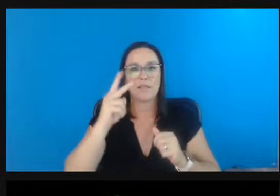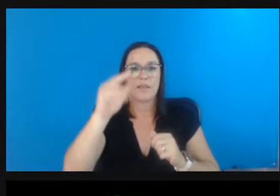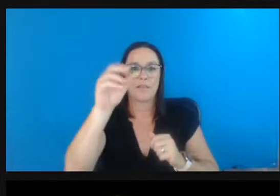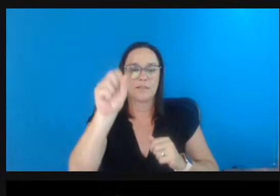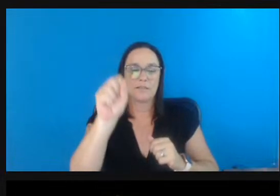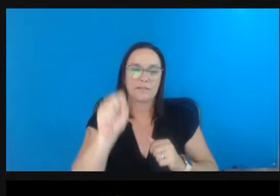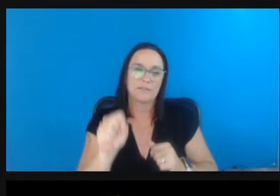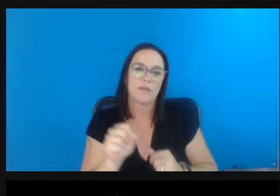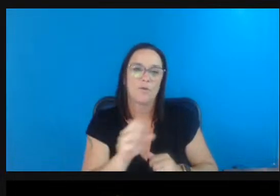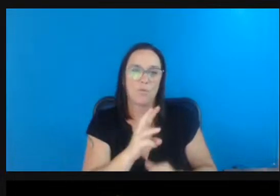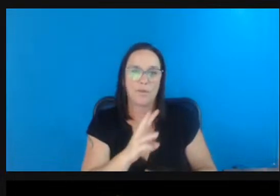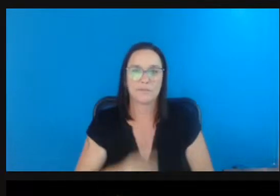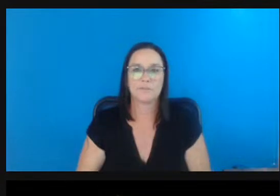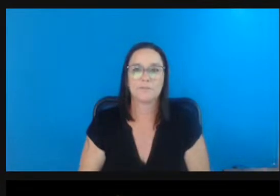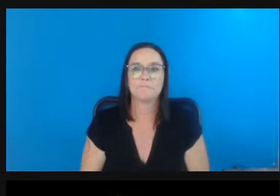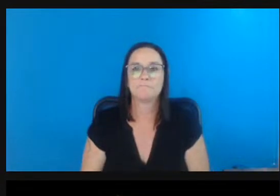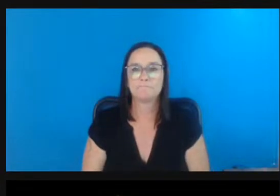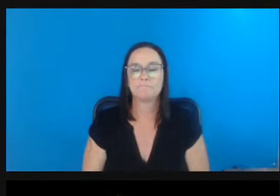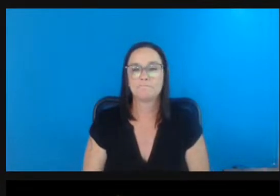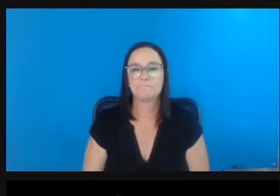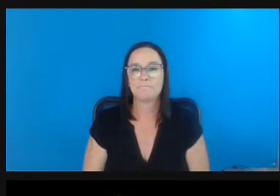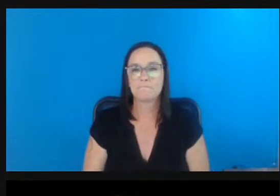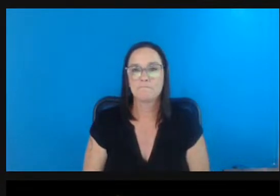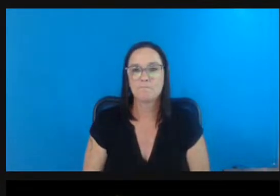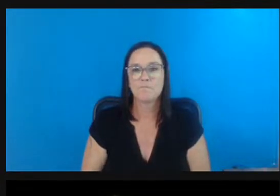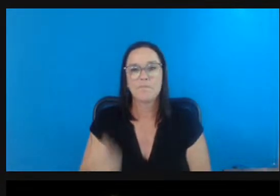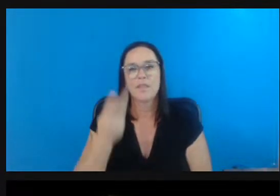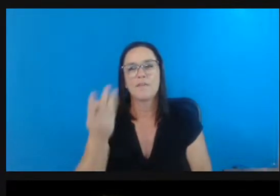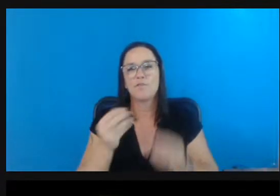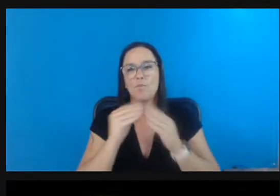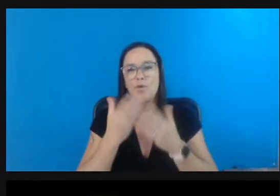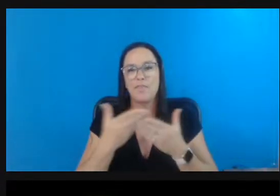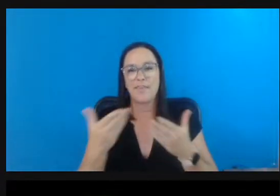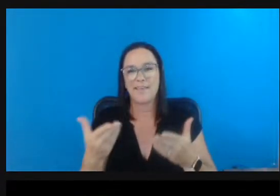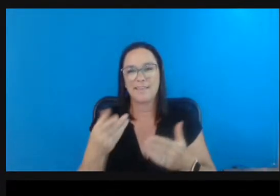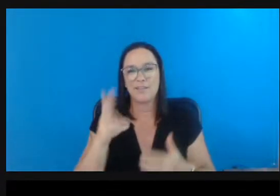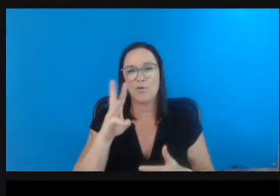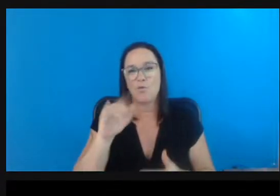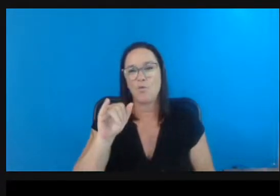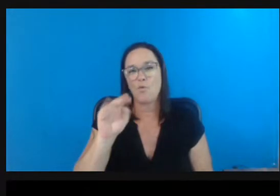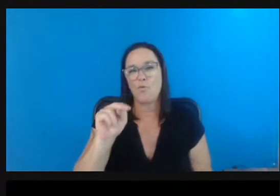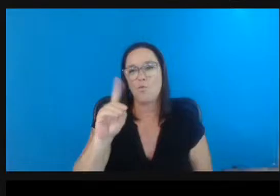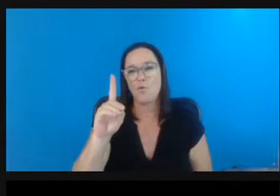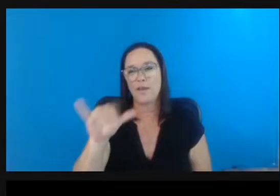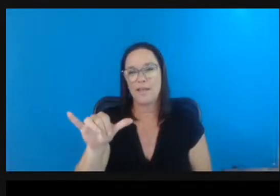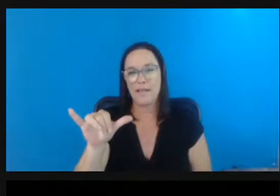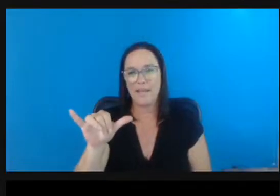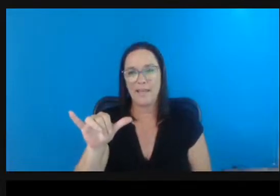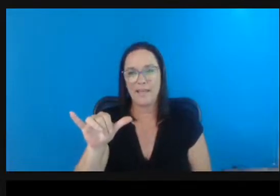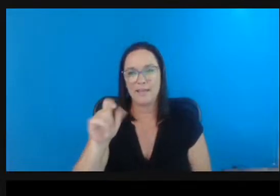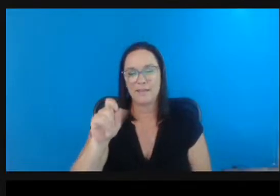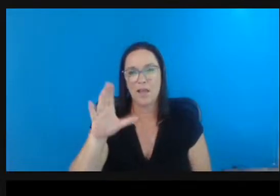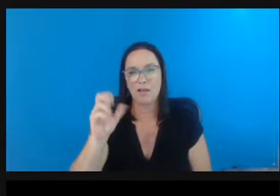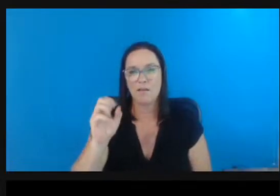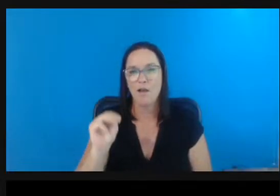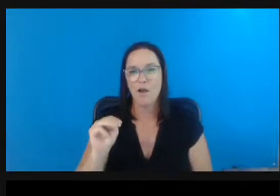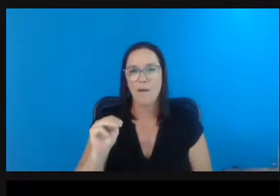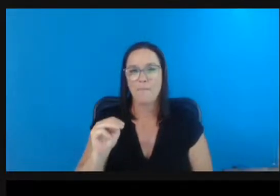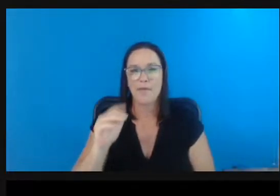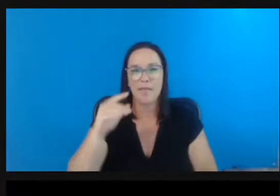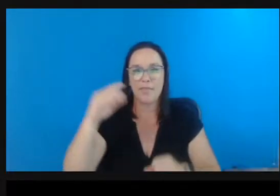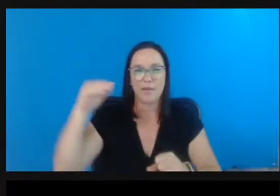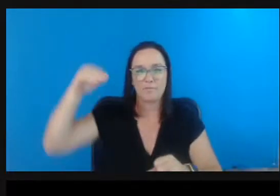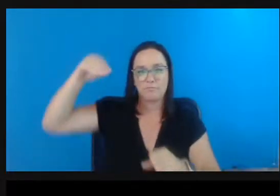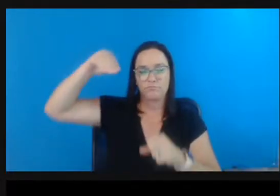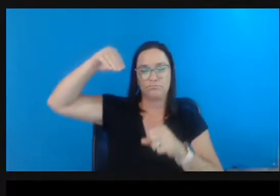there. So a couple more things on the air quality. First is windy.com, the satellite view of this